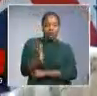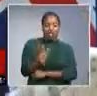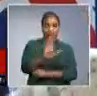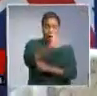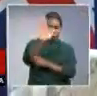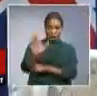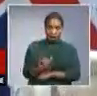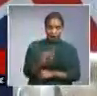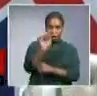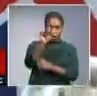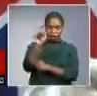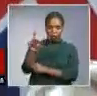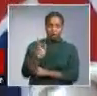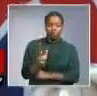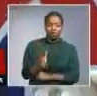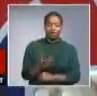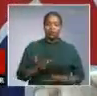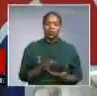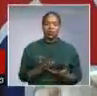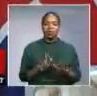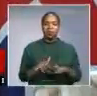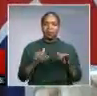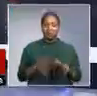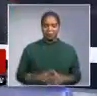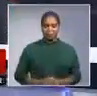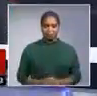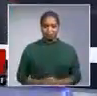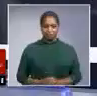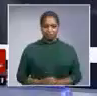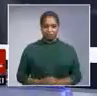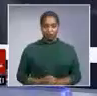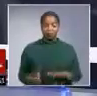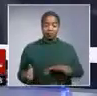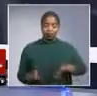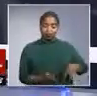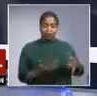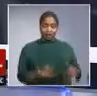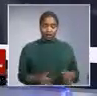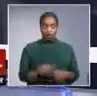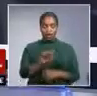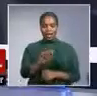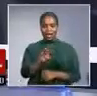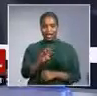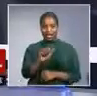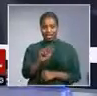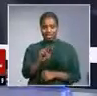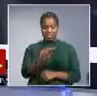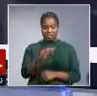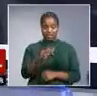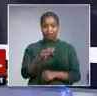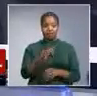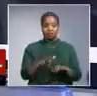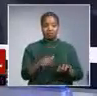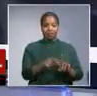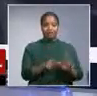Africa respectively. Lester Kiewit, Parliament. To the State Capture Commission of Inquiry, and former ANC MP